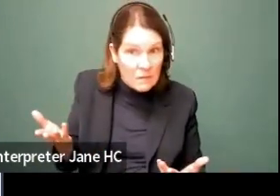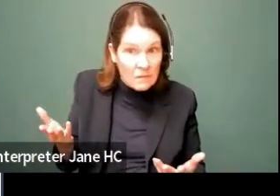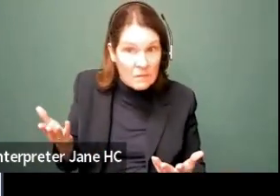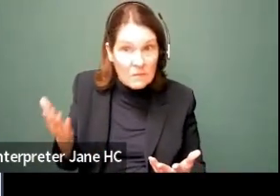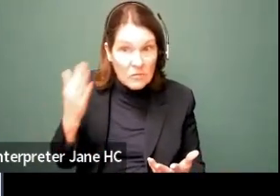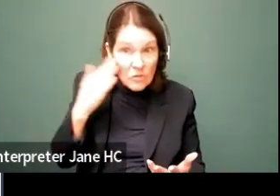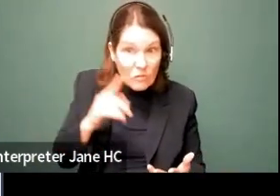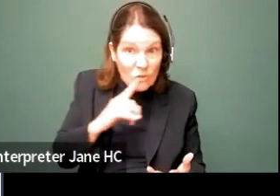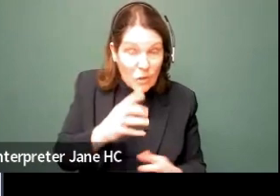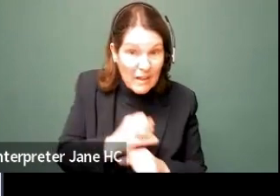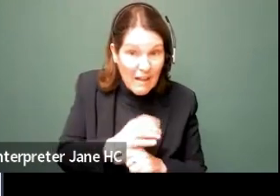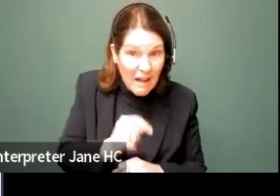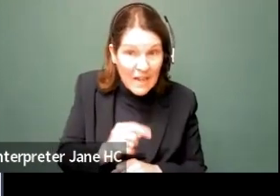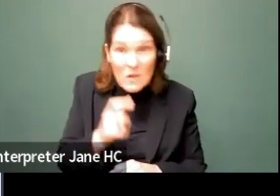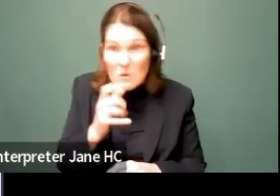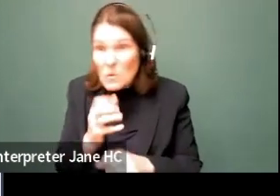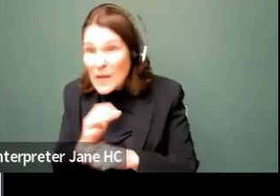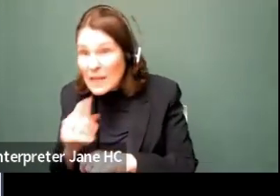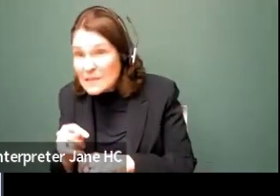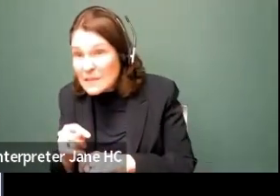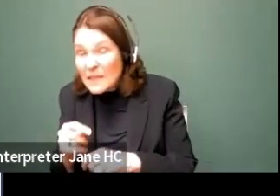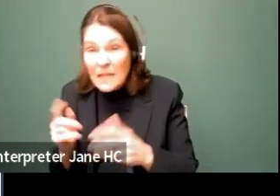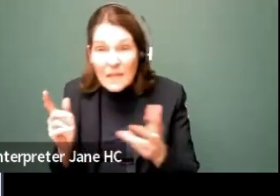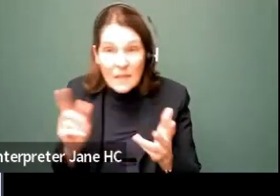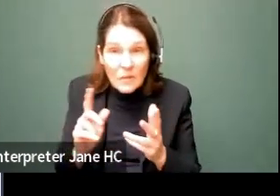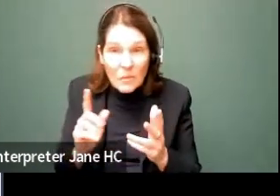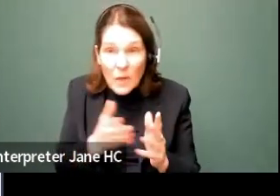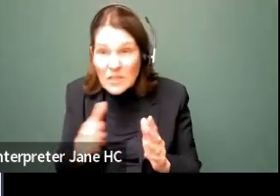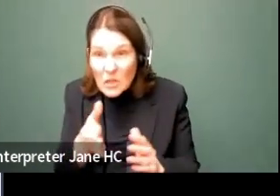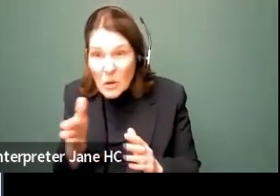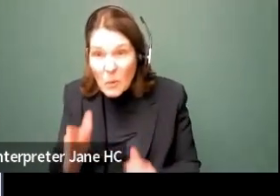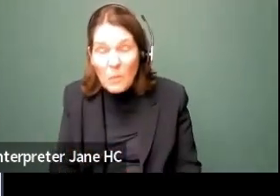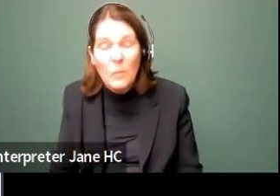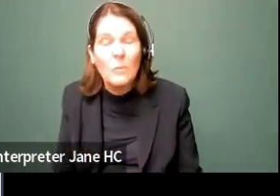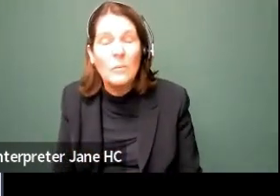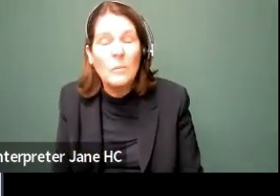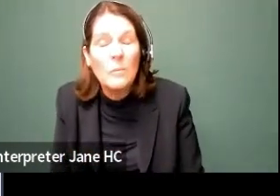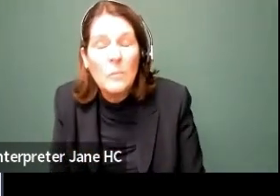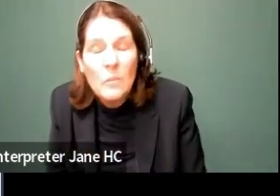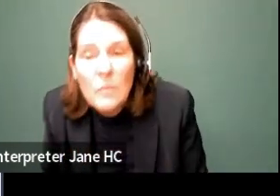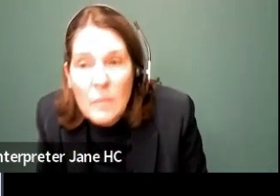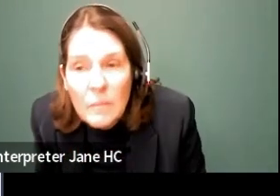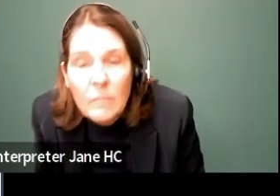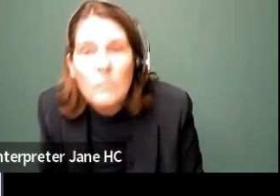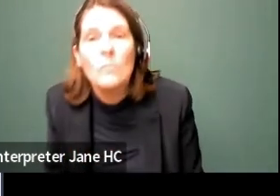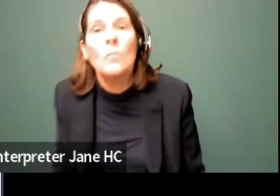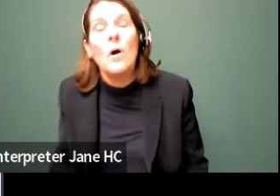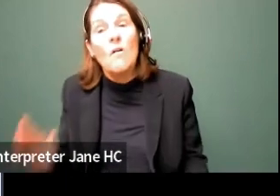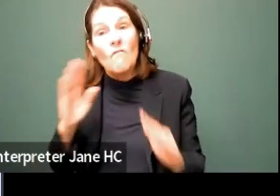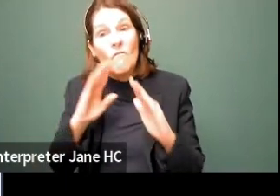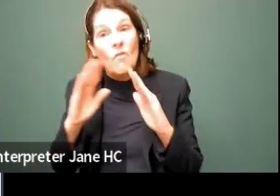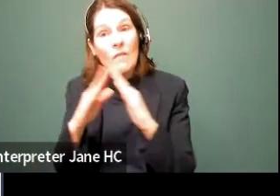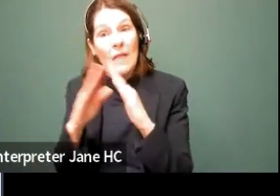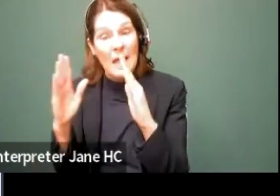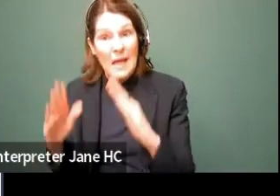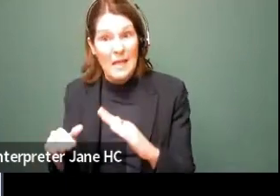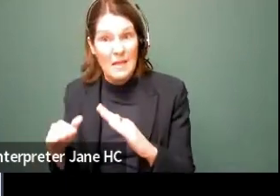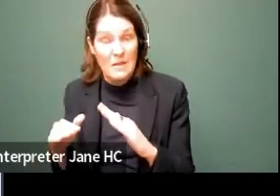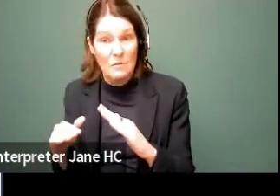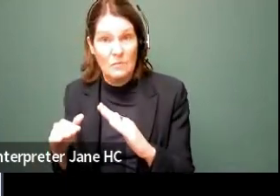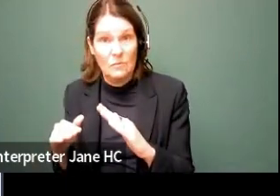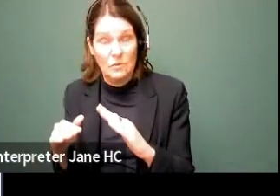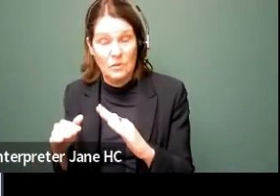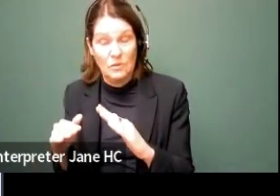it? I guess I'm sure Right, you guys right, have done that. sure. Well, on the House side of things,